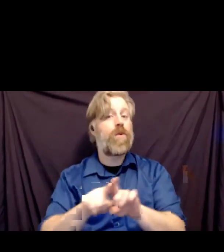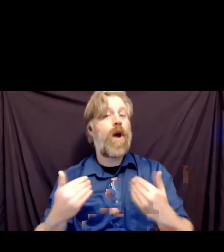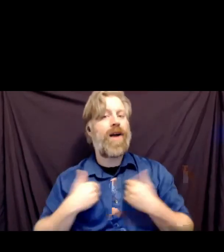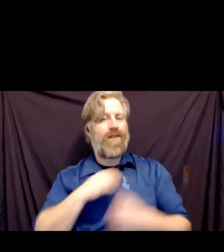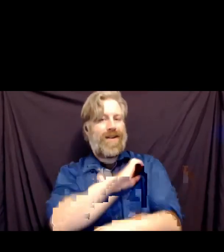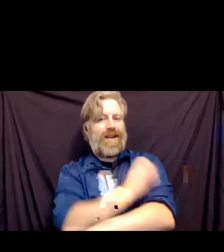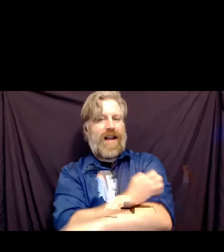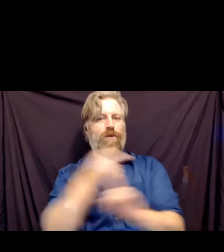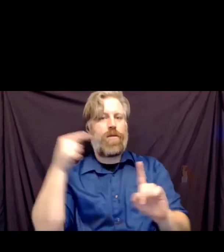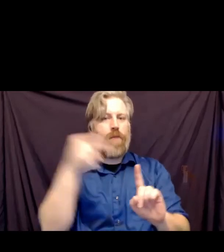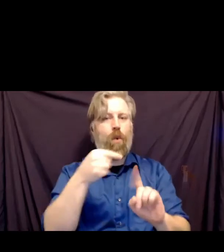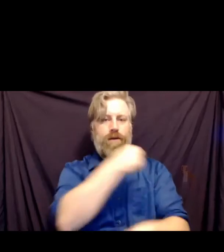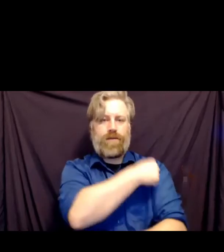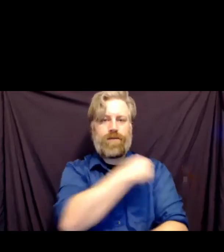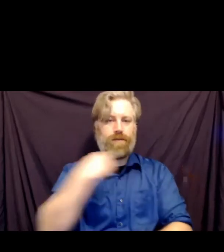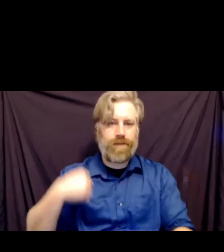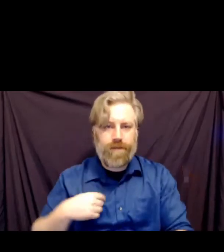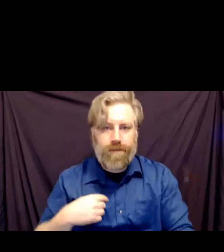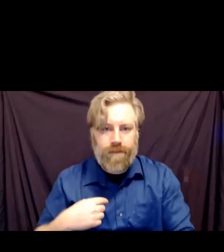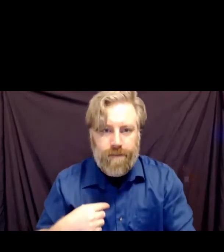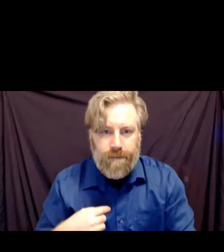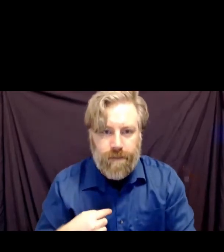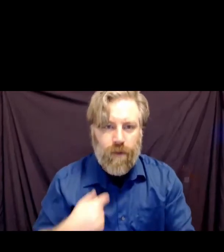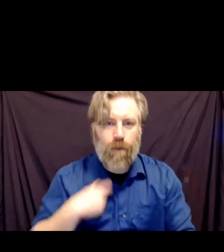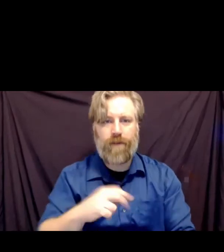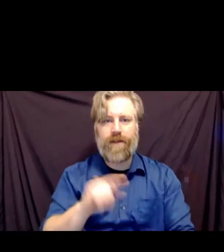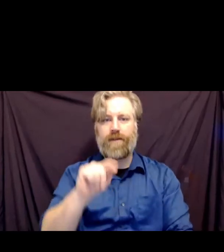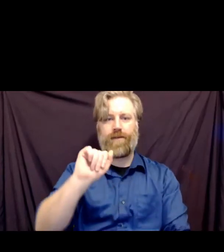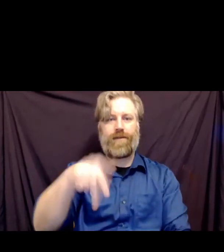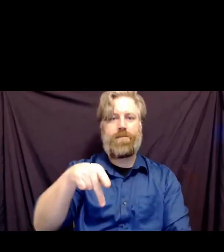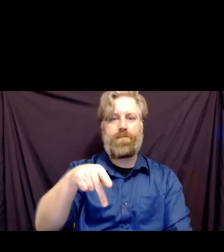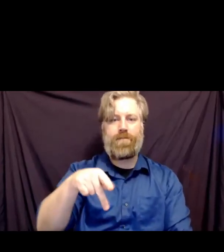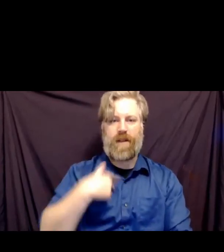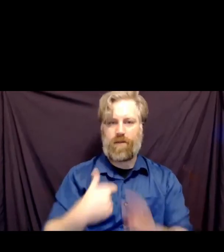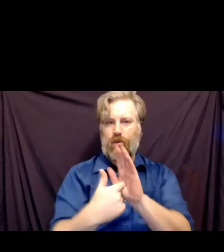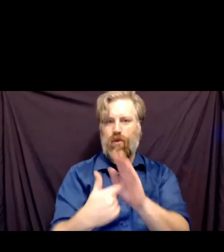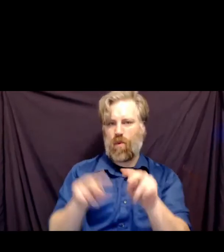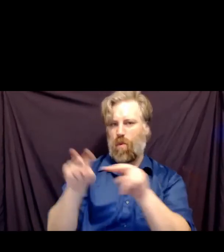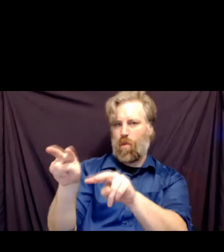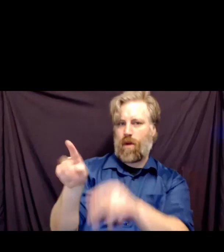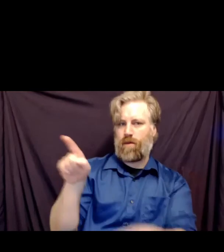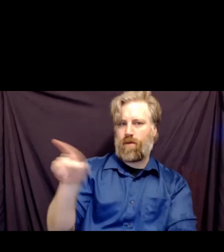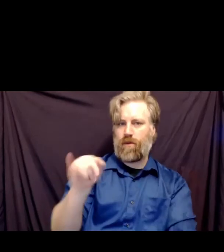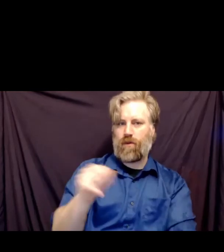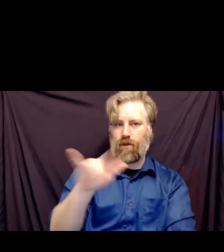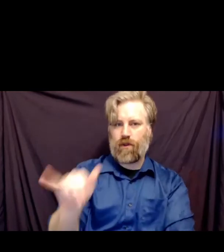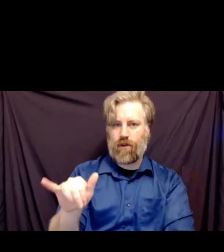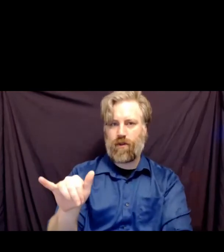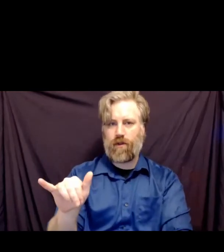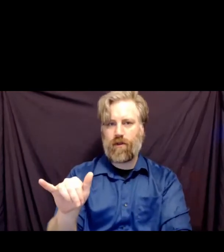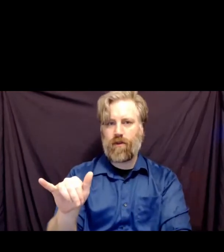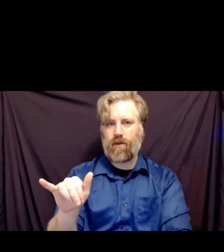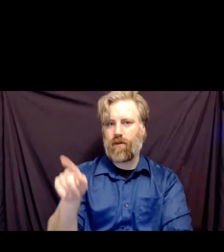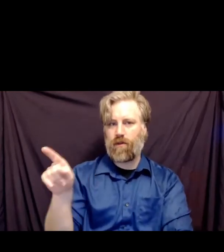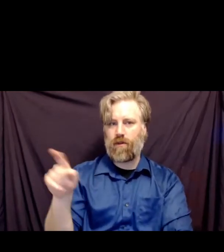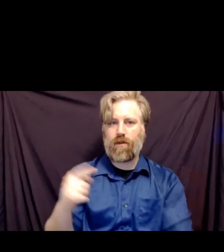major energy points that we tap to get the energy flowing. So I'll just do them quickly. The first two are directly below the center of